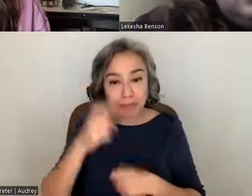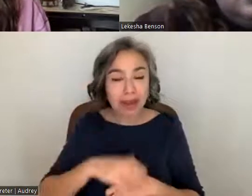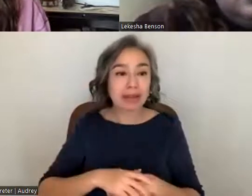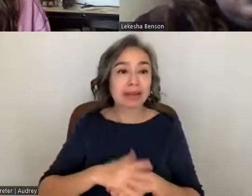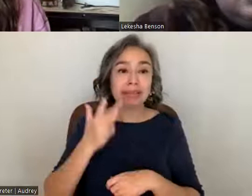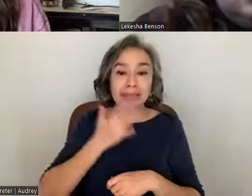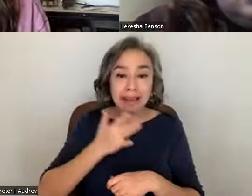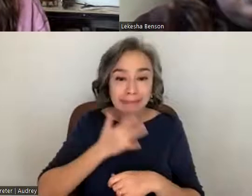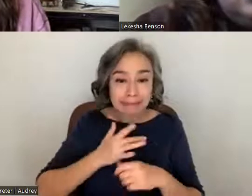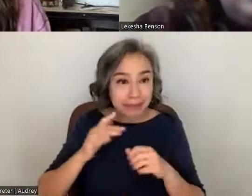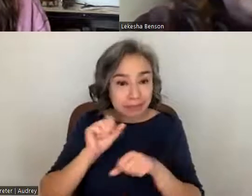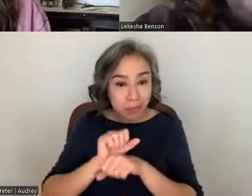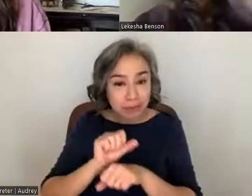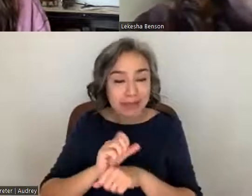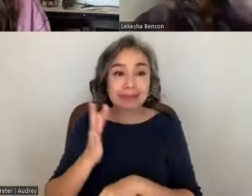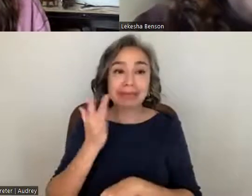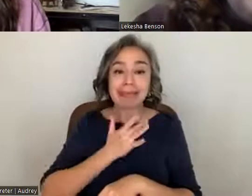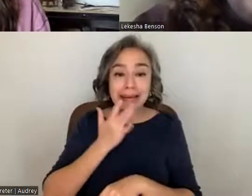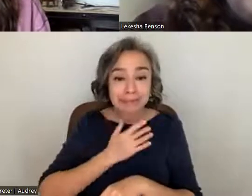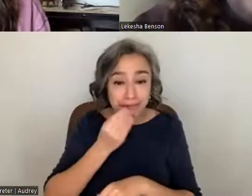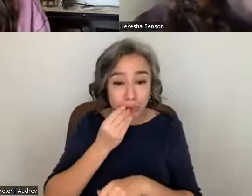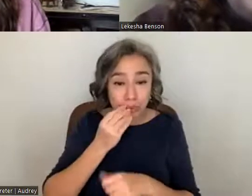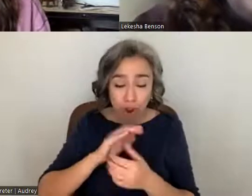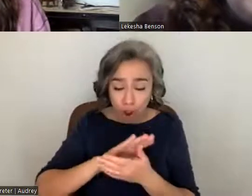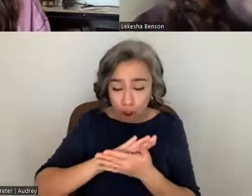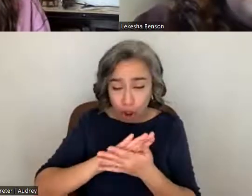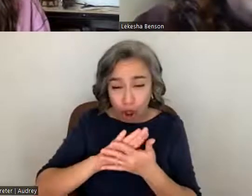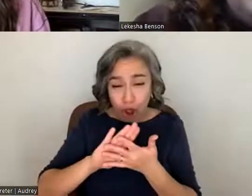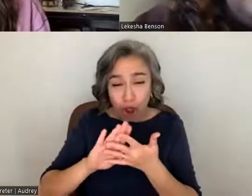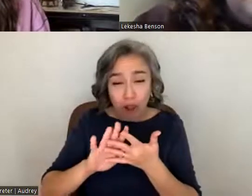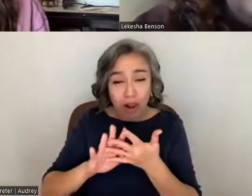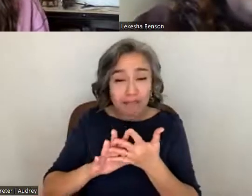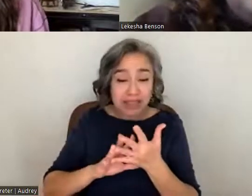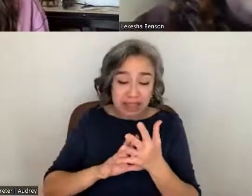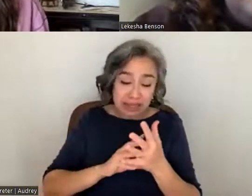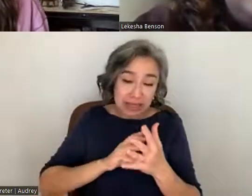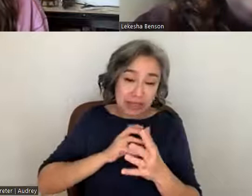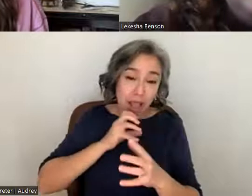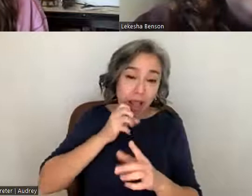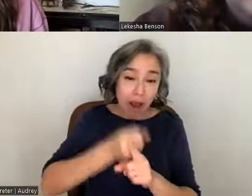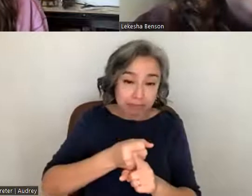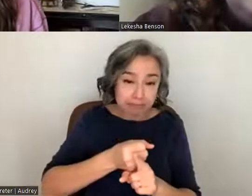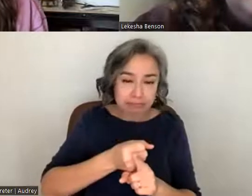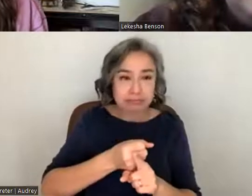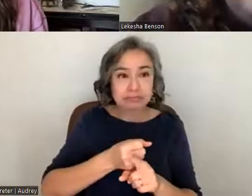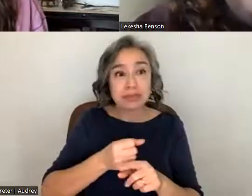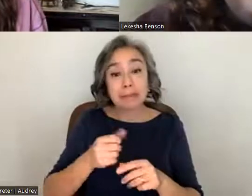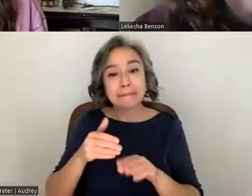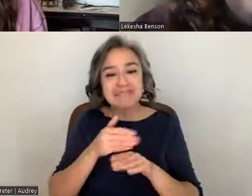of being, all of these components putting together before you walk on my land. Yeah, that's what you need to do.